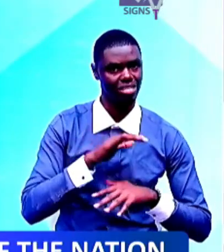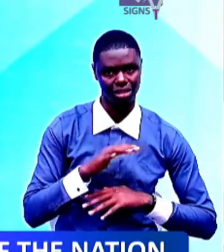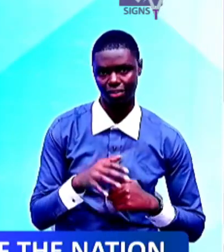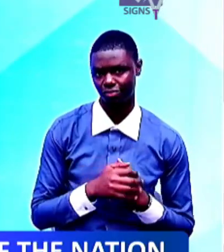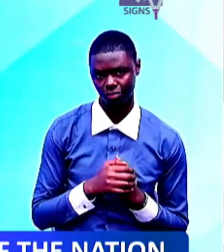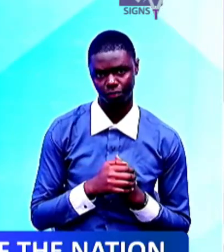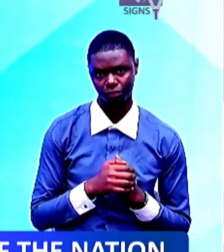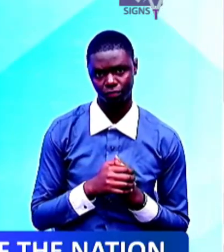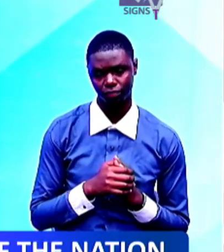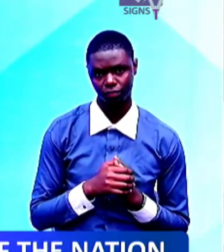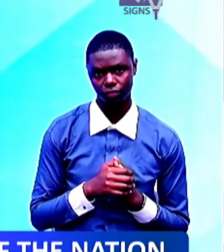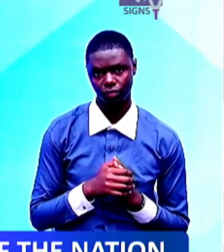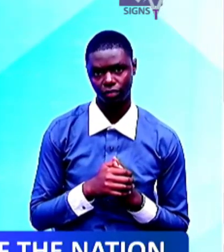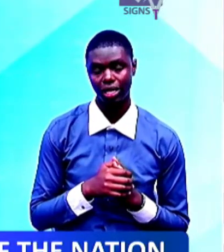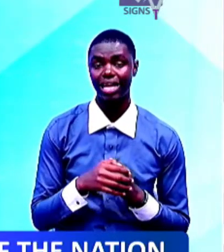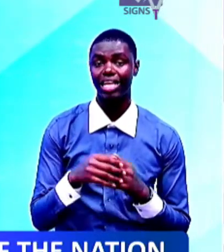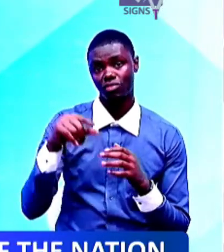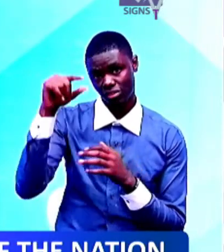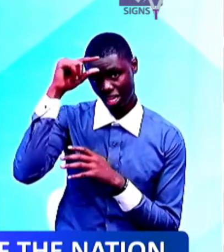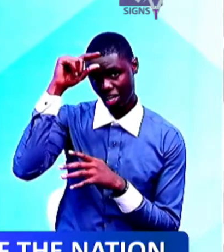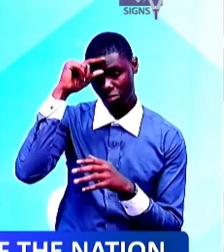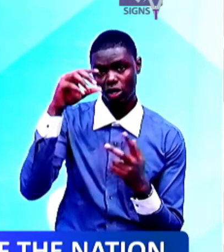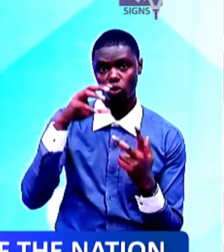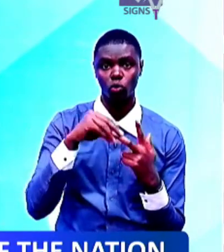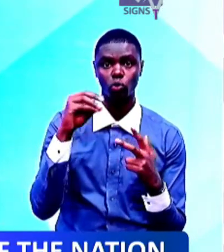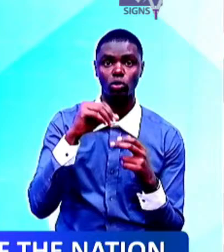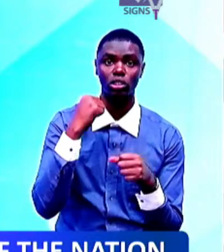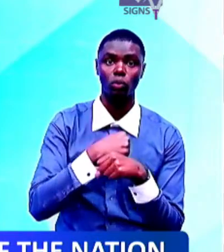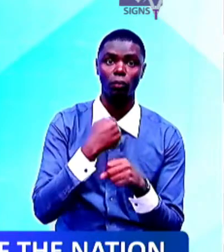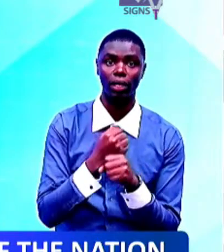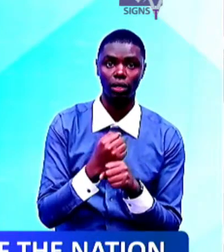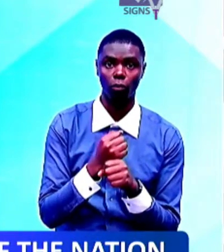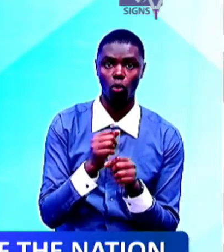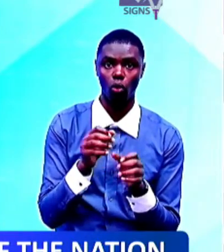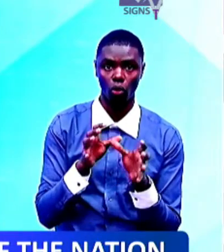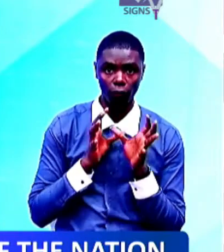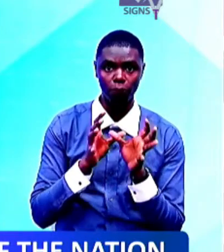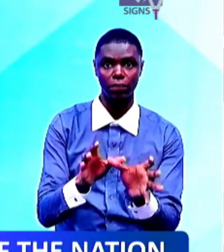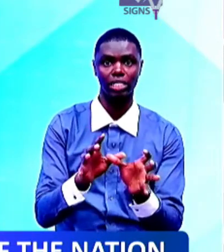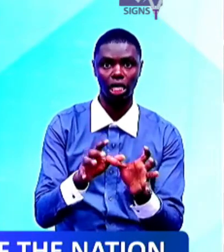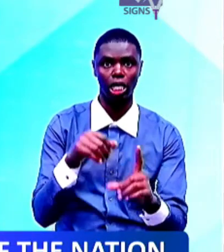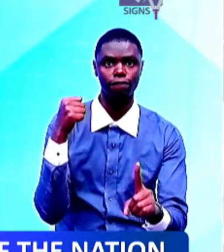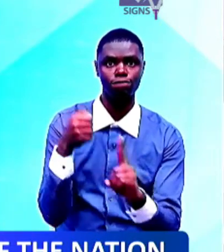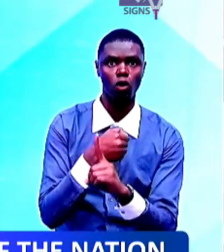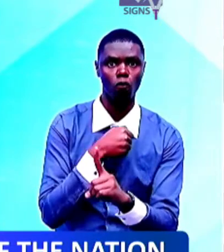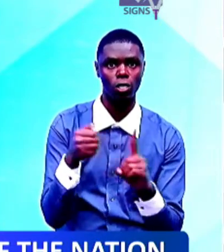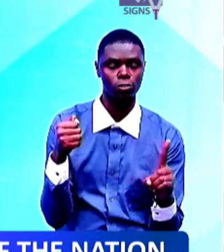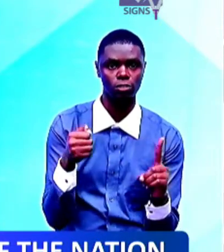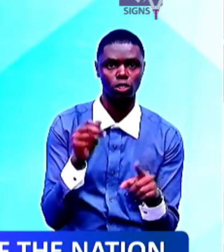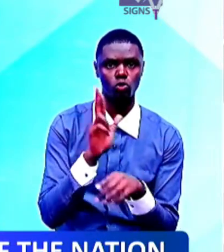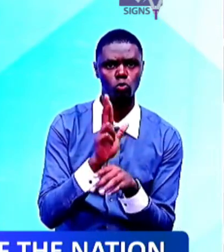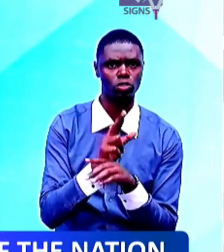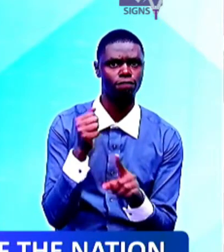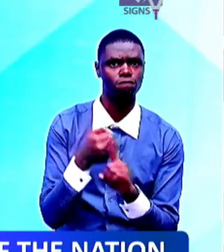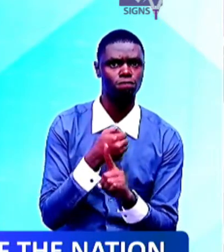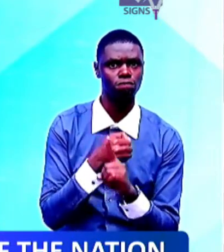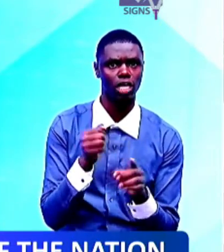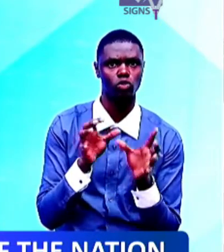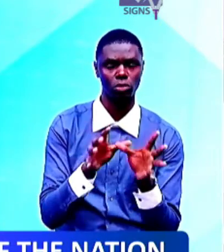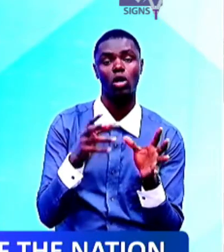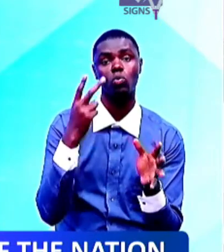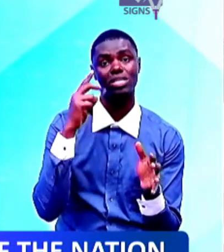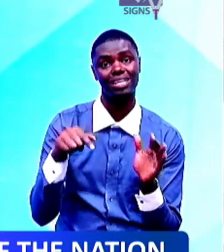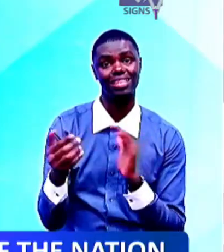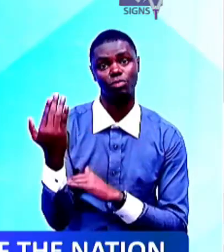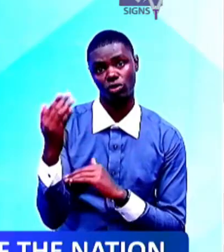enough. And if then the government chooses to make more pressure or more violence or more pressure, as we are seeing this